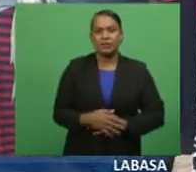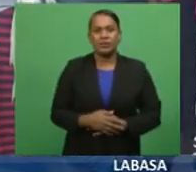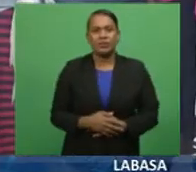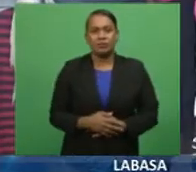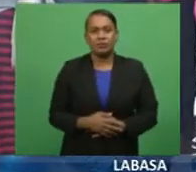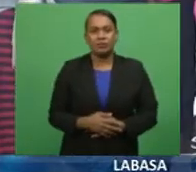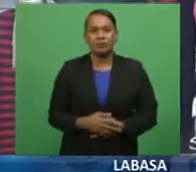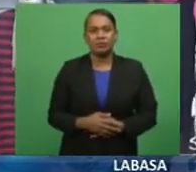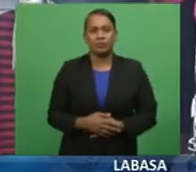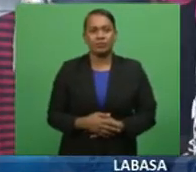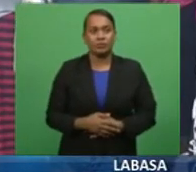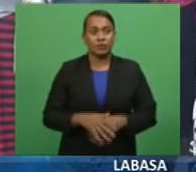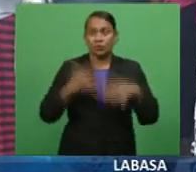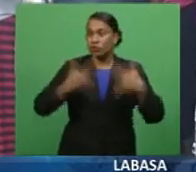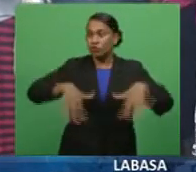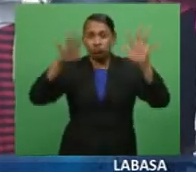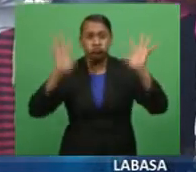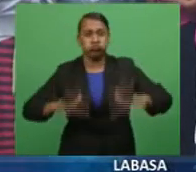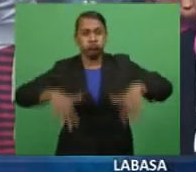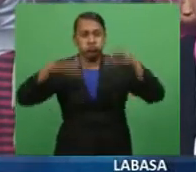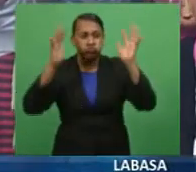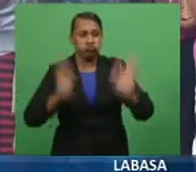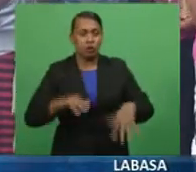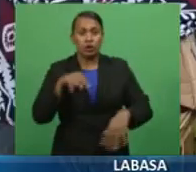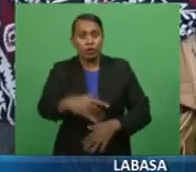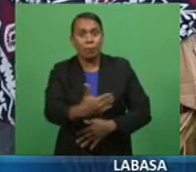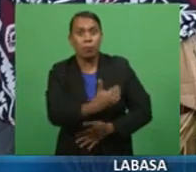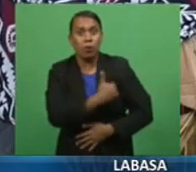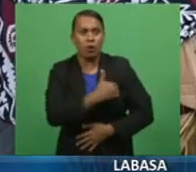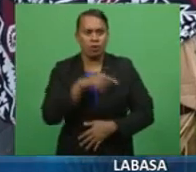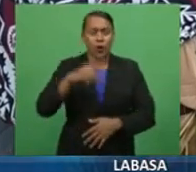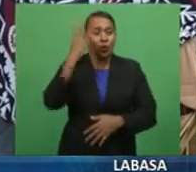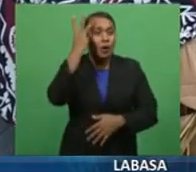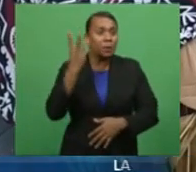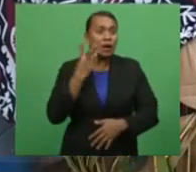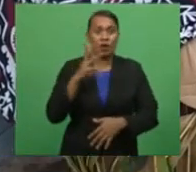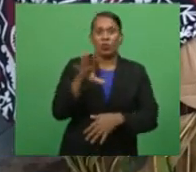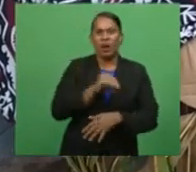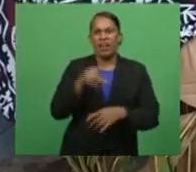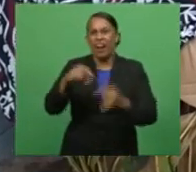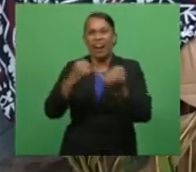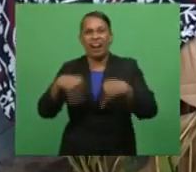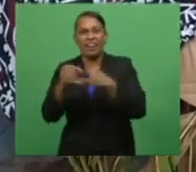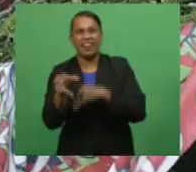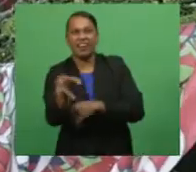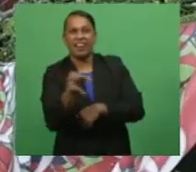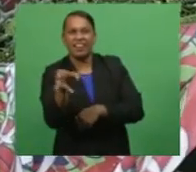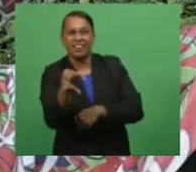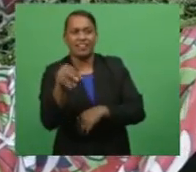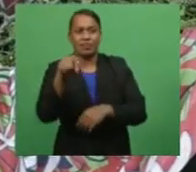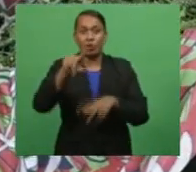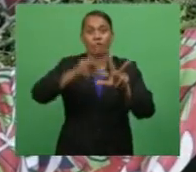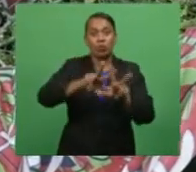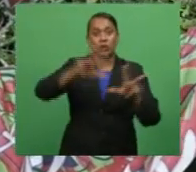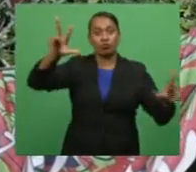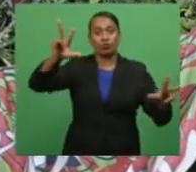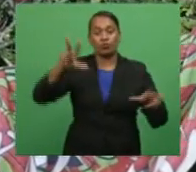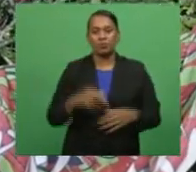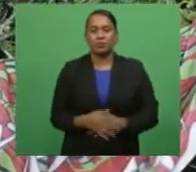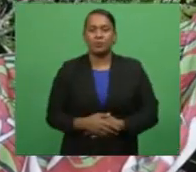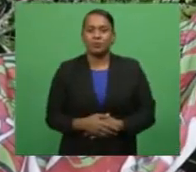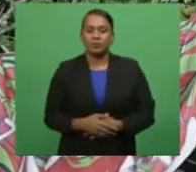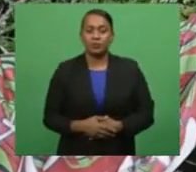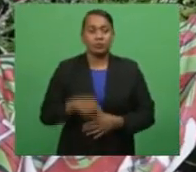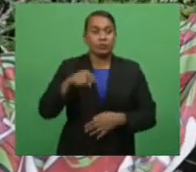Despite the heavy rains this morning, these women from Kavewa Island in the district of Nandongo in Madhuwata eagerly awaiting their